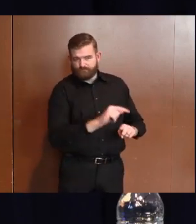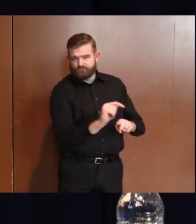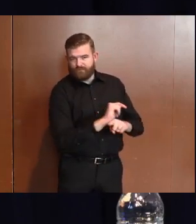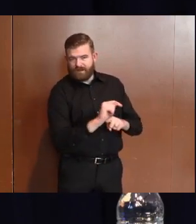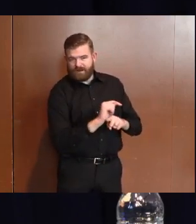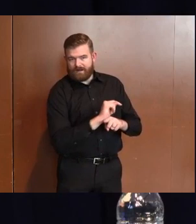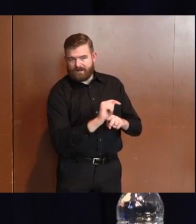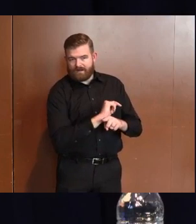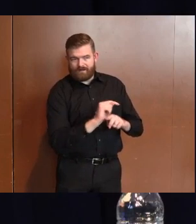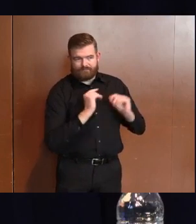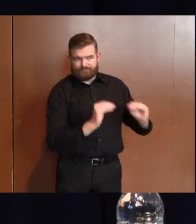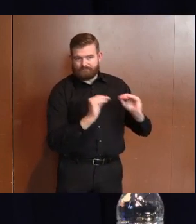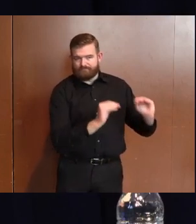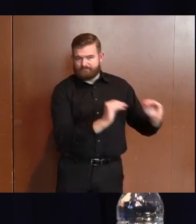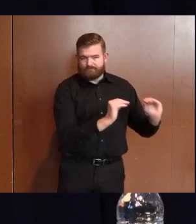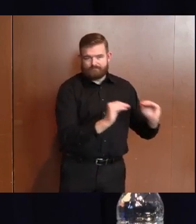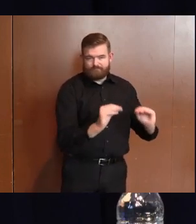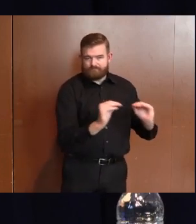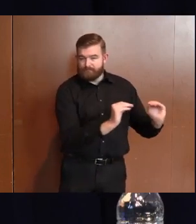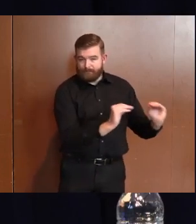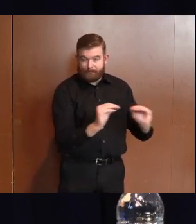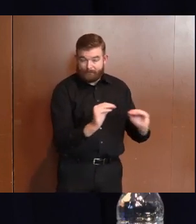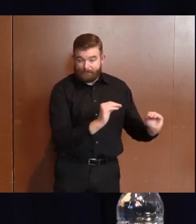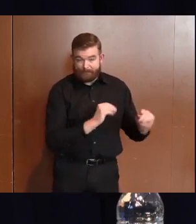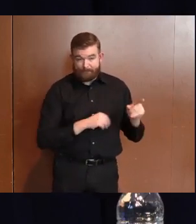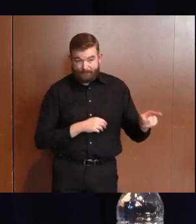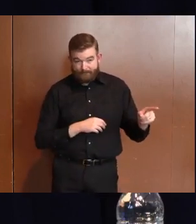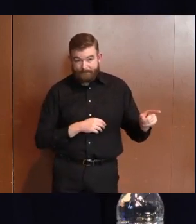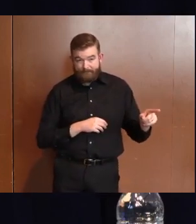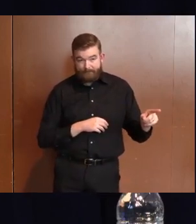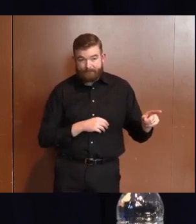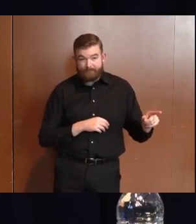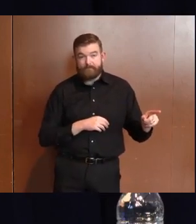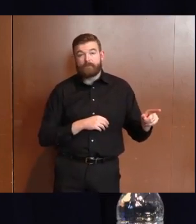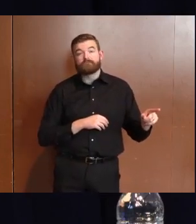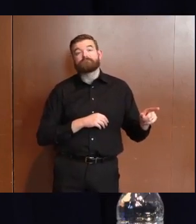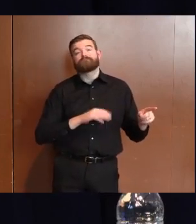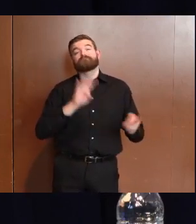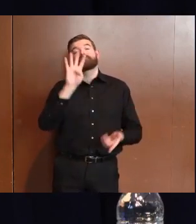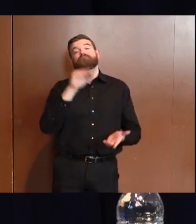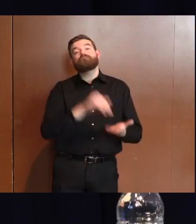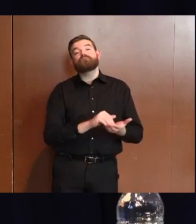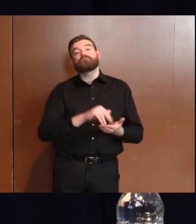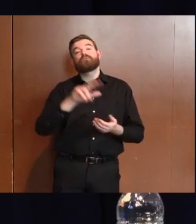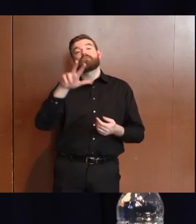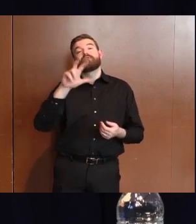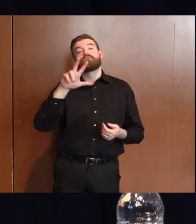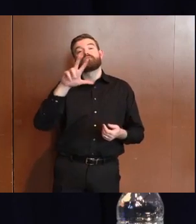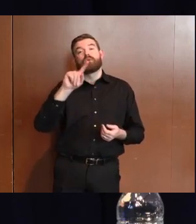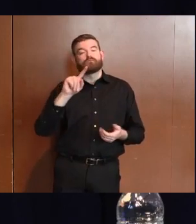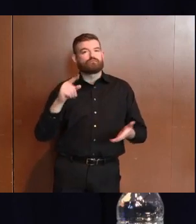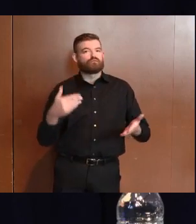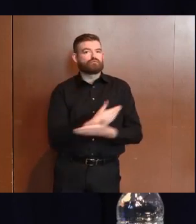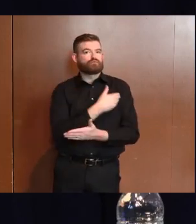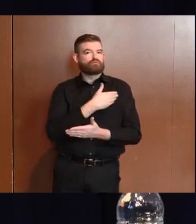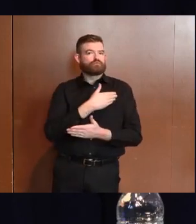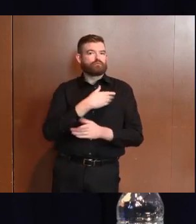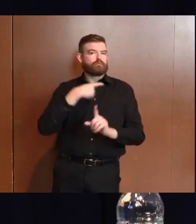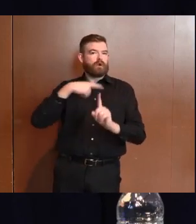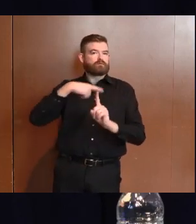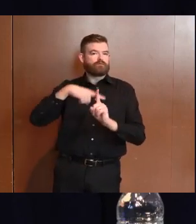the governor mentioned, we are reporting 4,331 new cases for a total of 34,124 cases